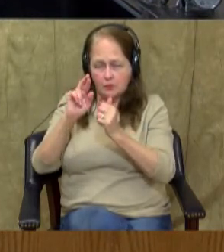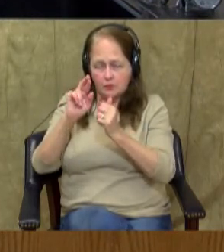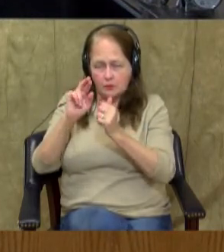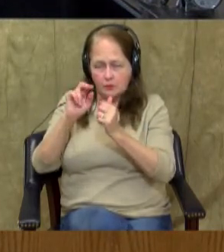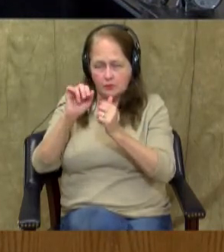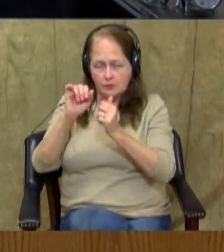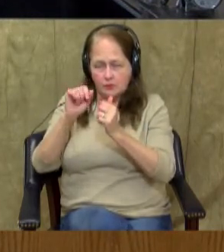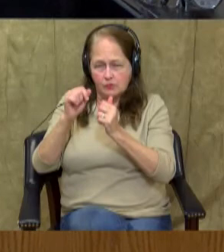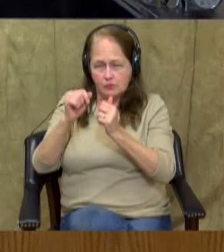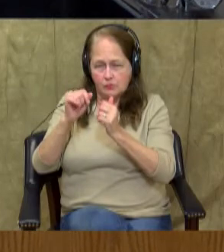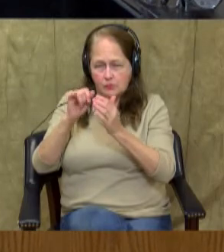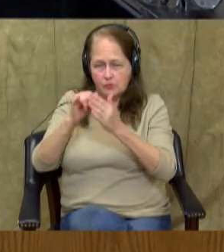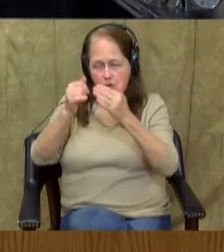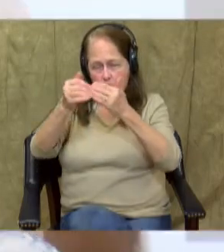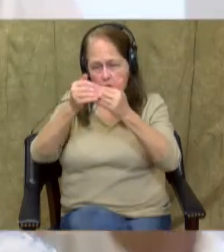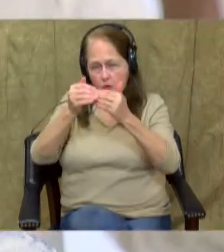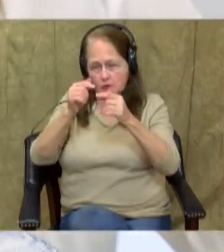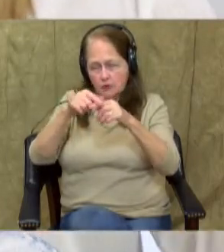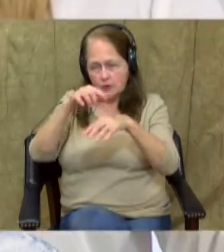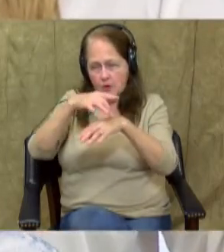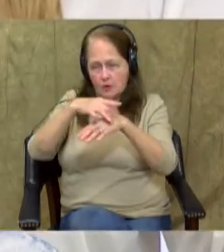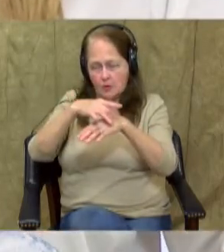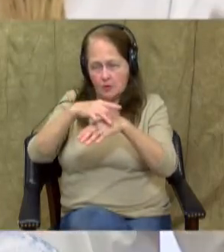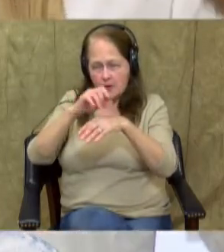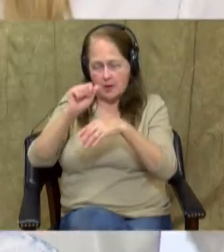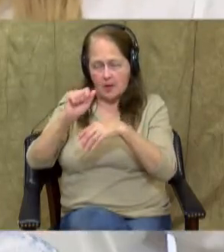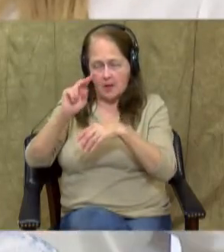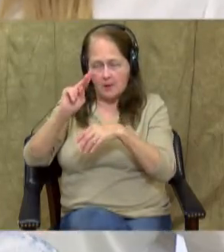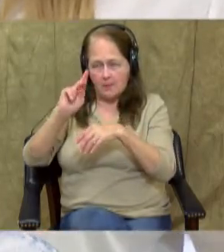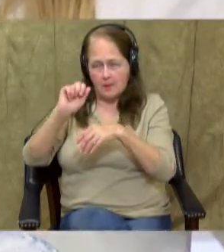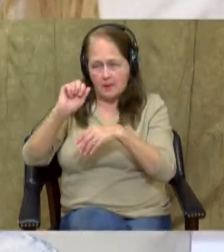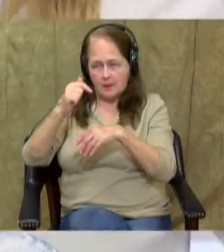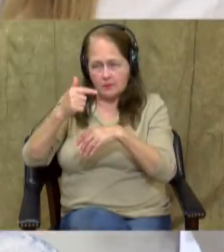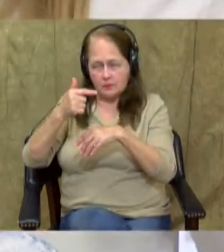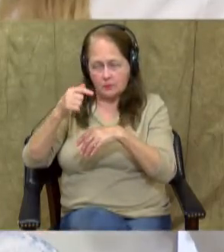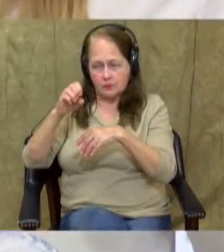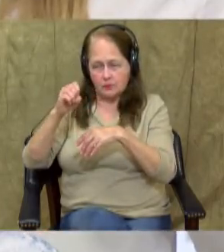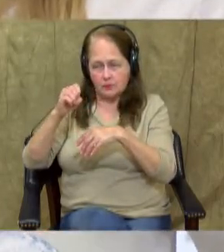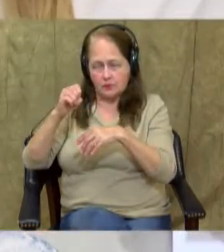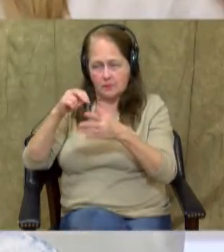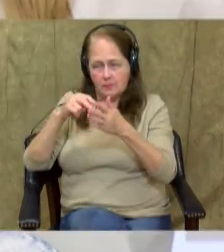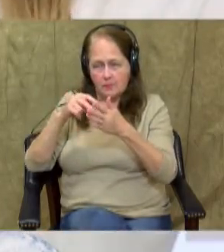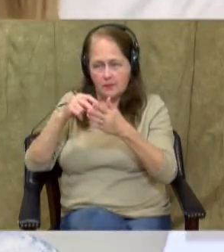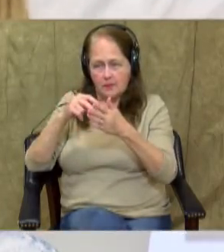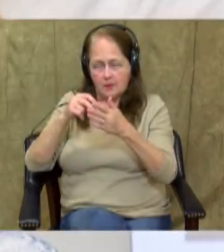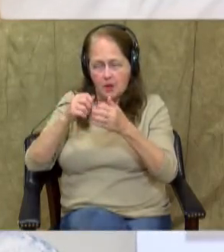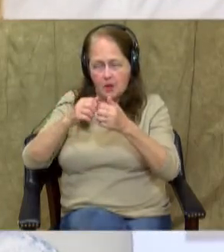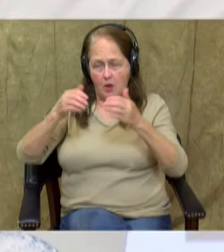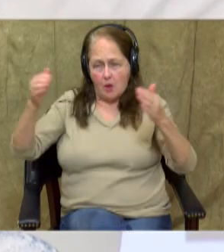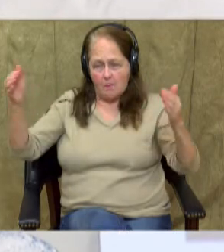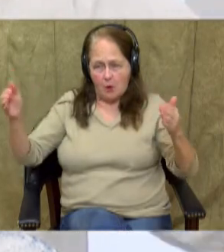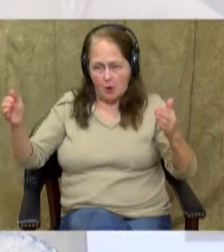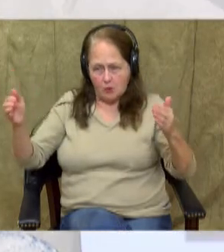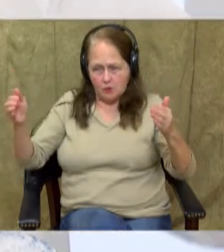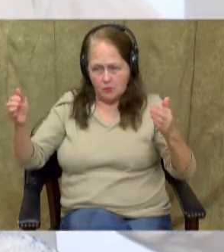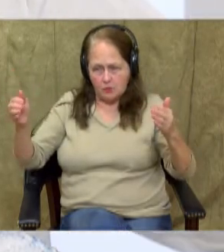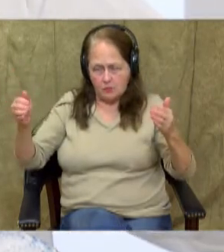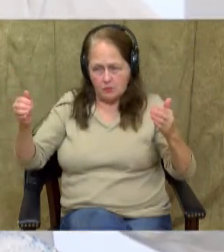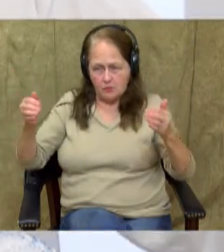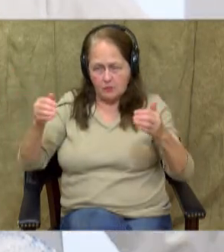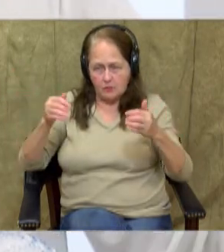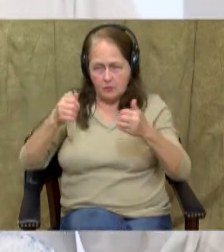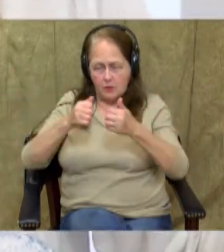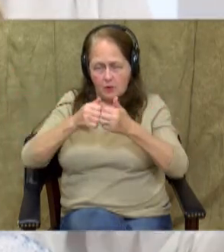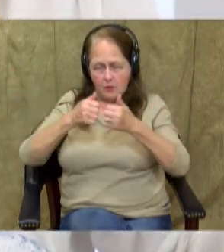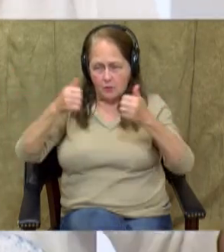is closest to the Earth. Apogee, think of the word apart. If things are apart, there's a greater